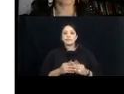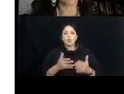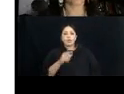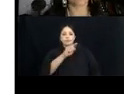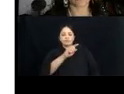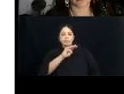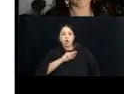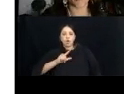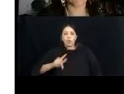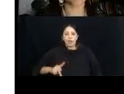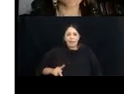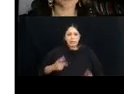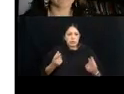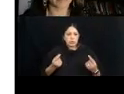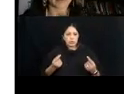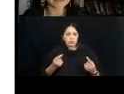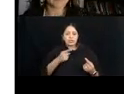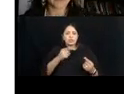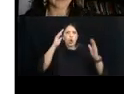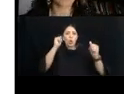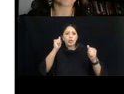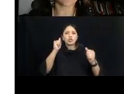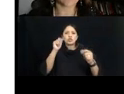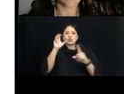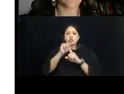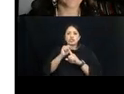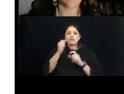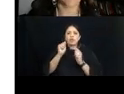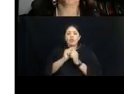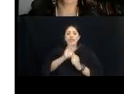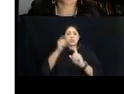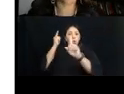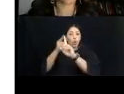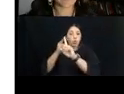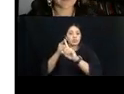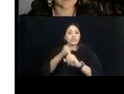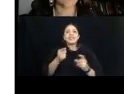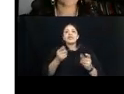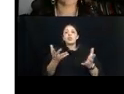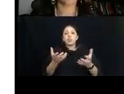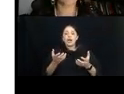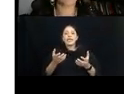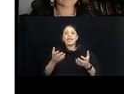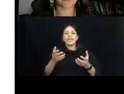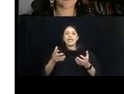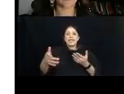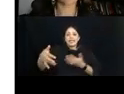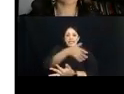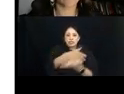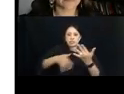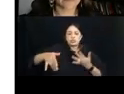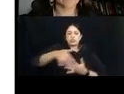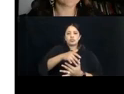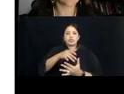King was hoping to achieve and participate in was a interracial gain. Chicanos coming together,